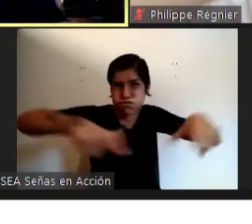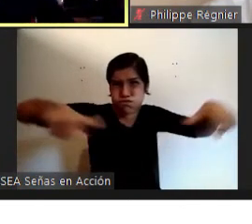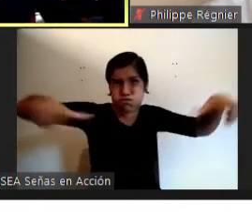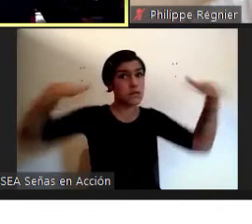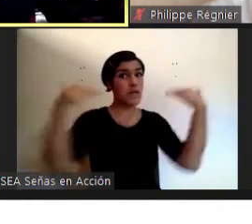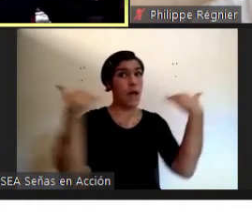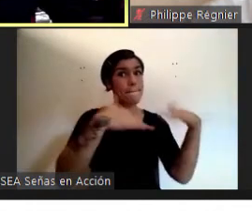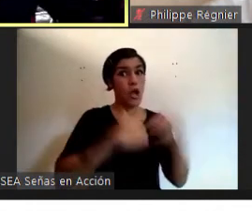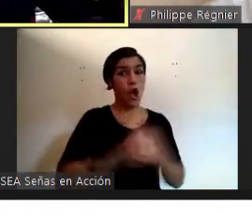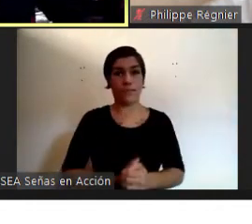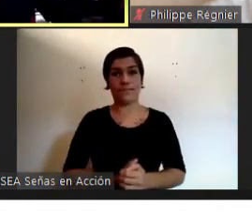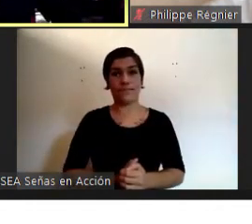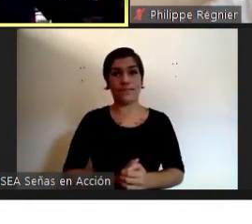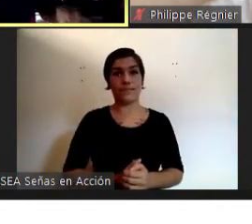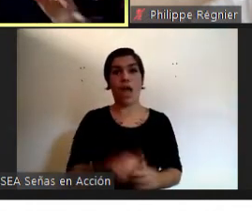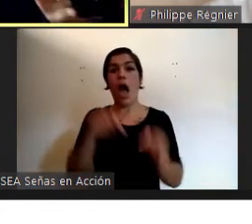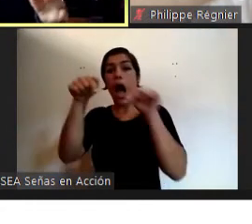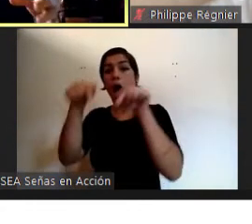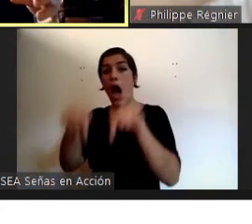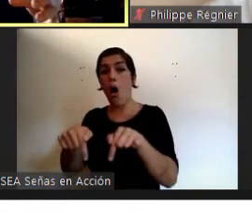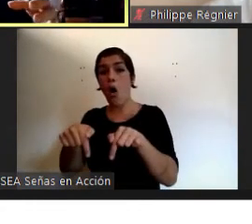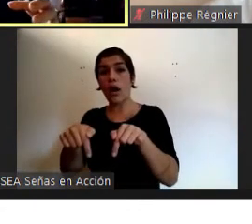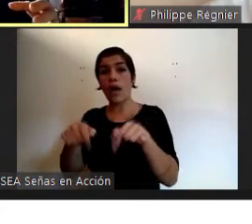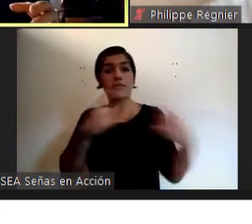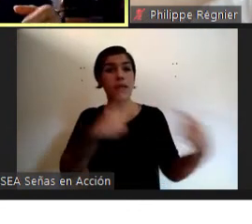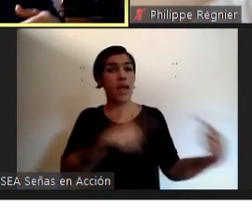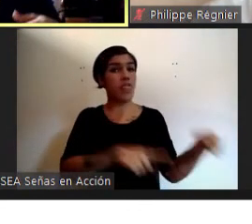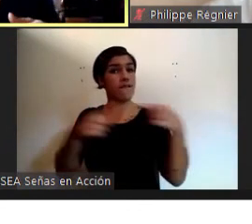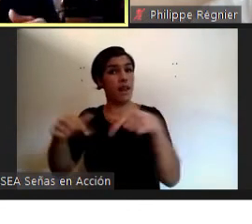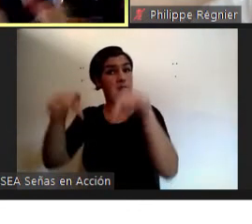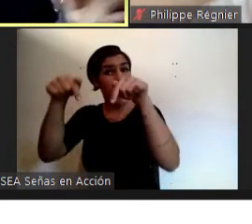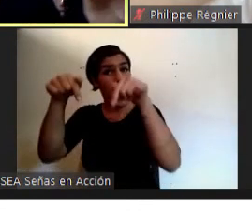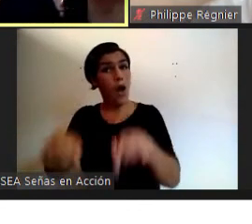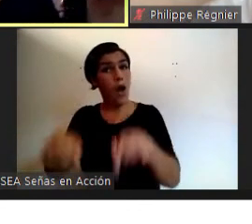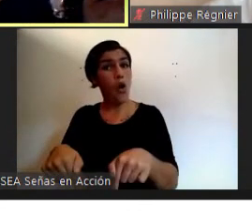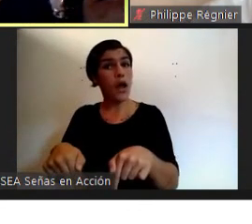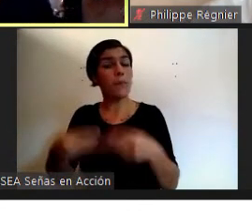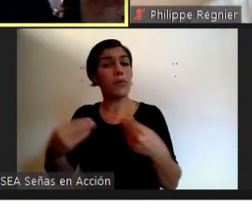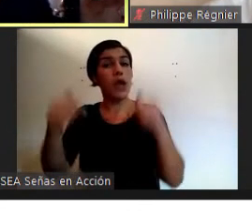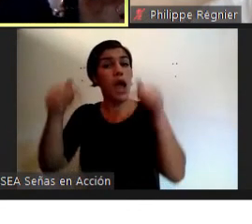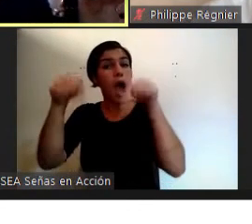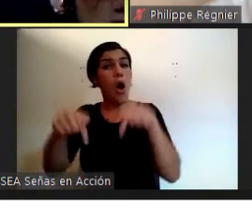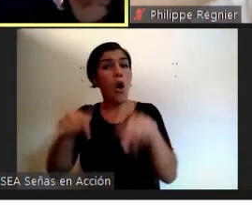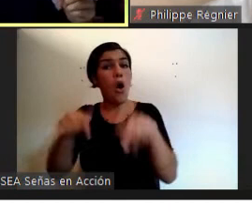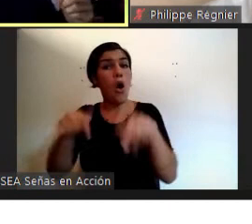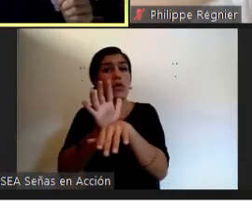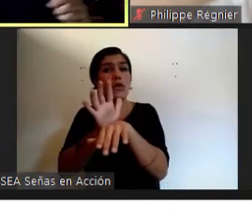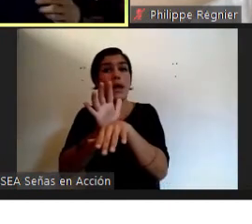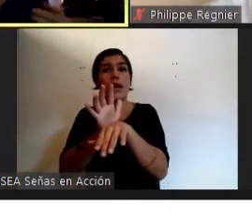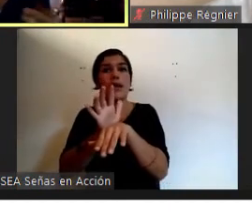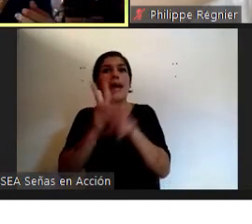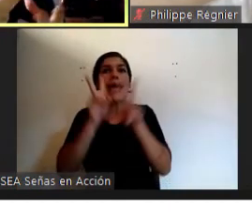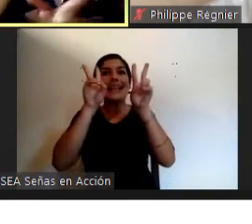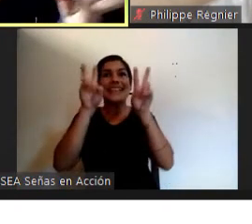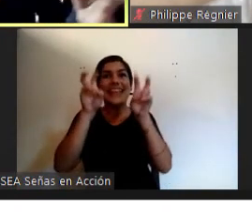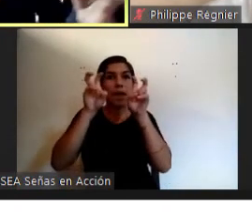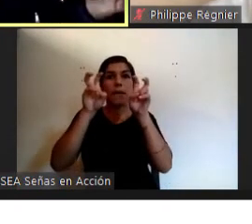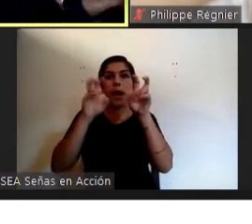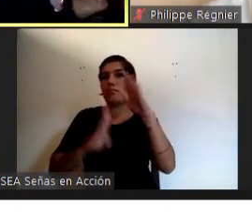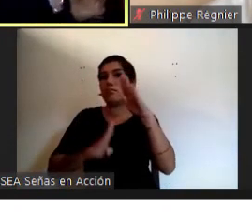journalism. Unlike this moment, where there are effects, where agendas will